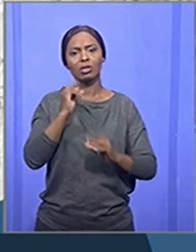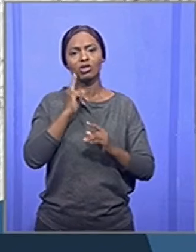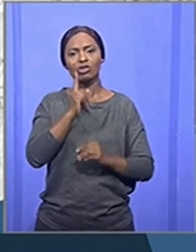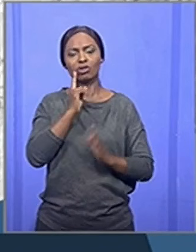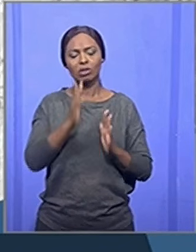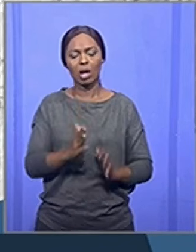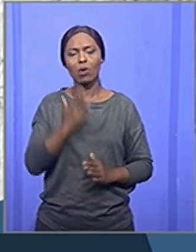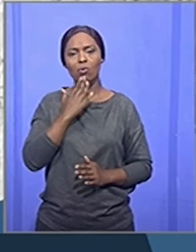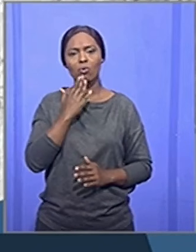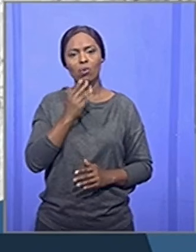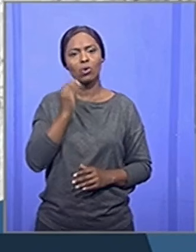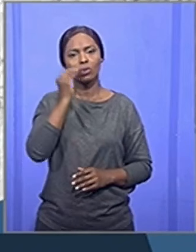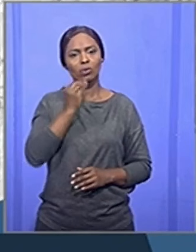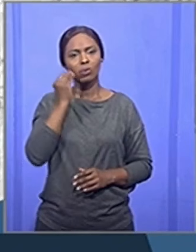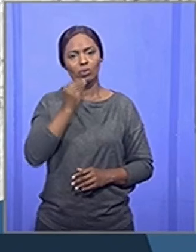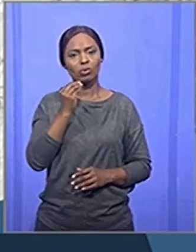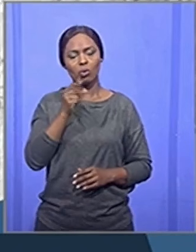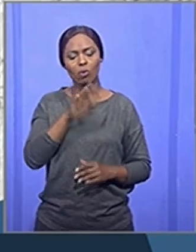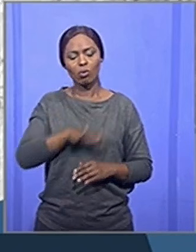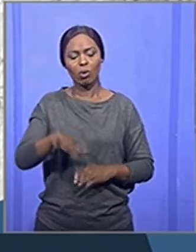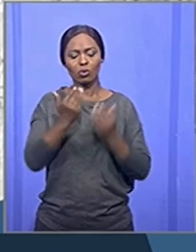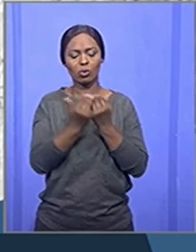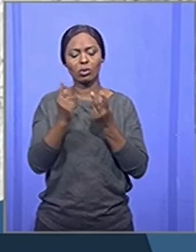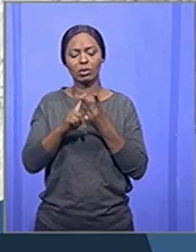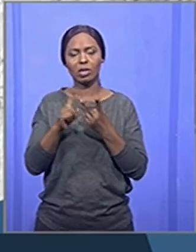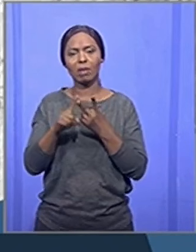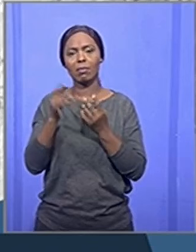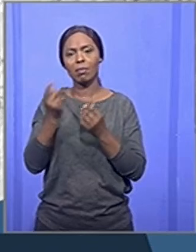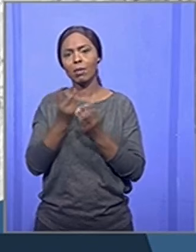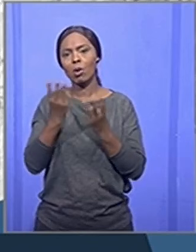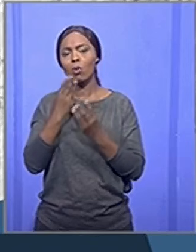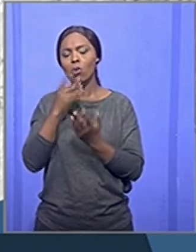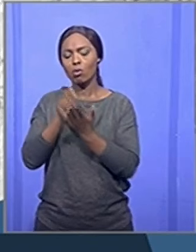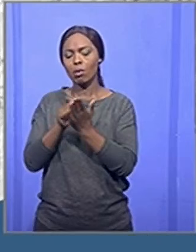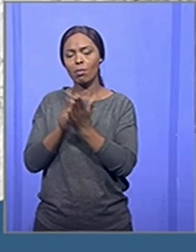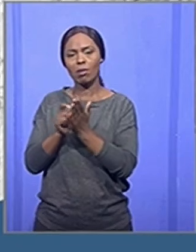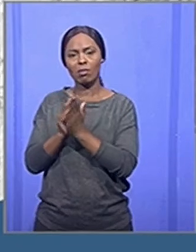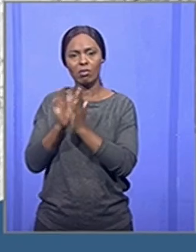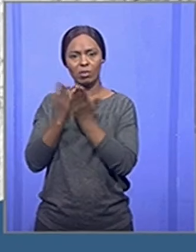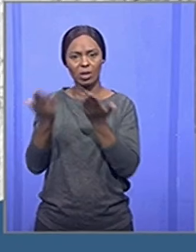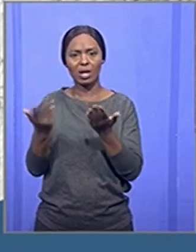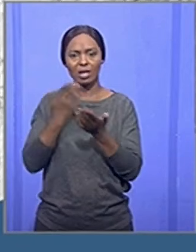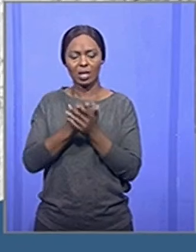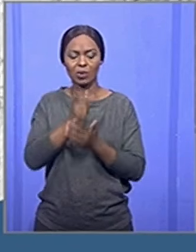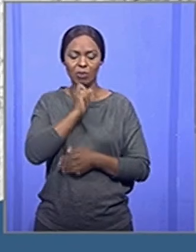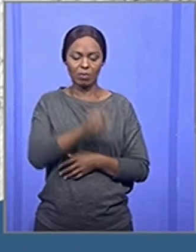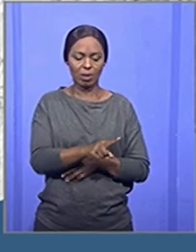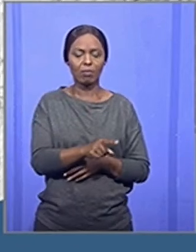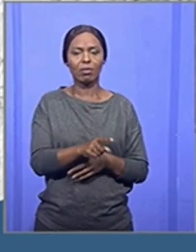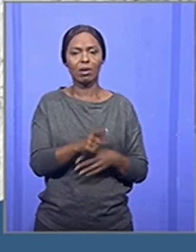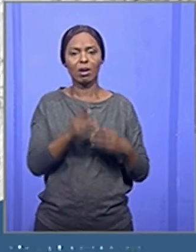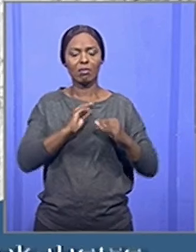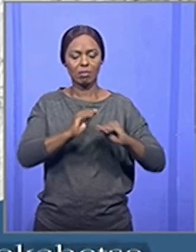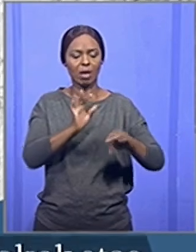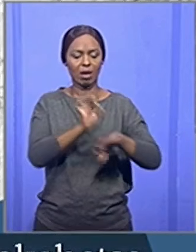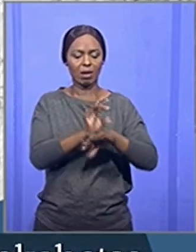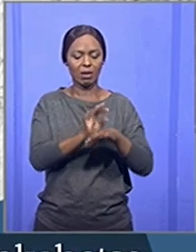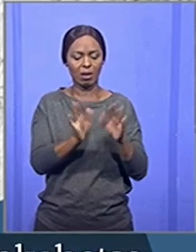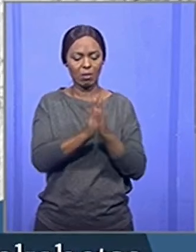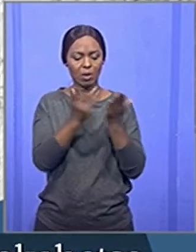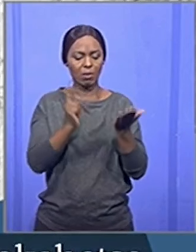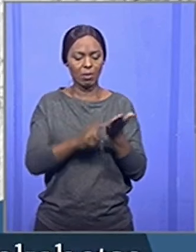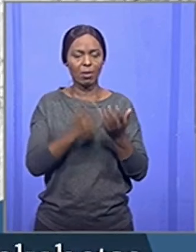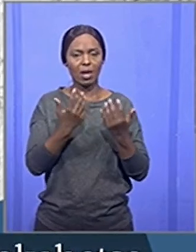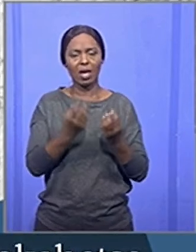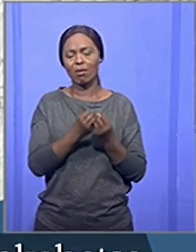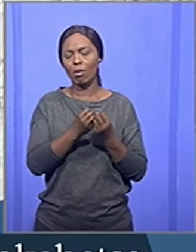Sesotho dikolong e fitana le bangodi ba dibuka mme Pontsho o sia tjena mosebetsing ona ho santsane ho na le tse ngata